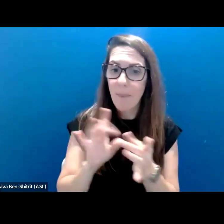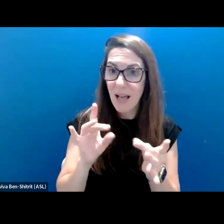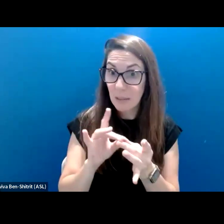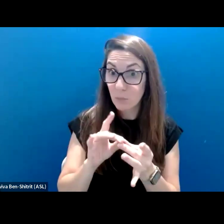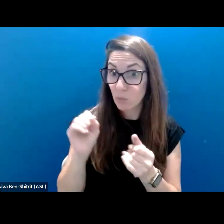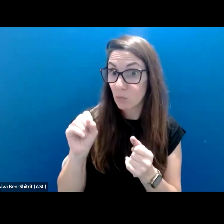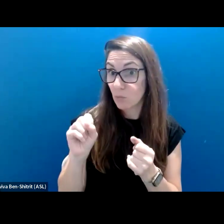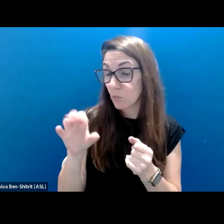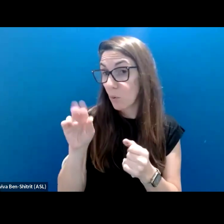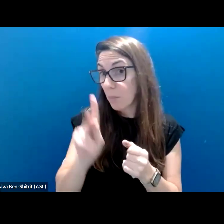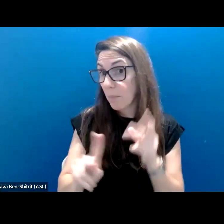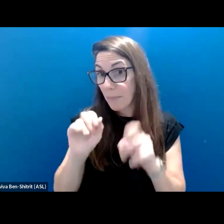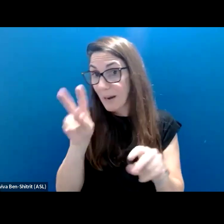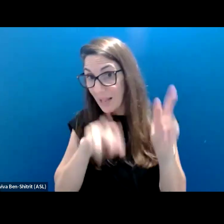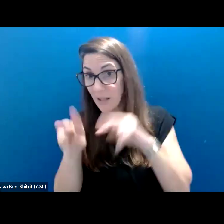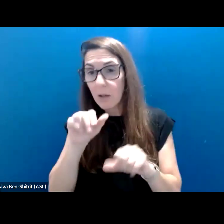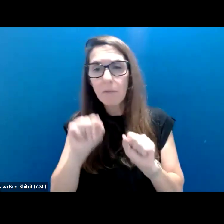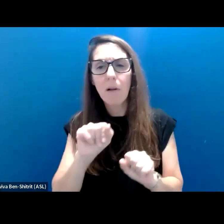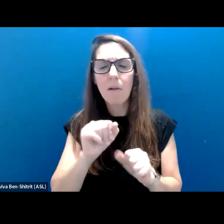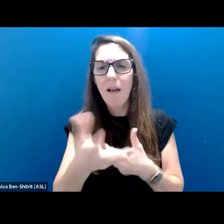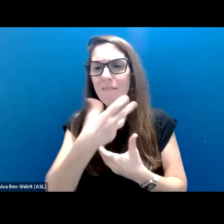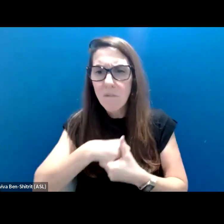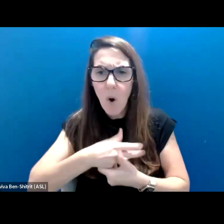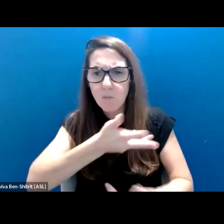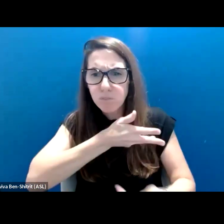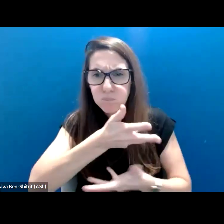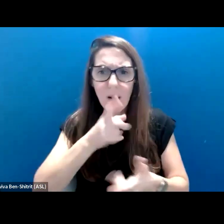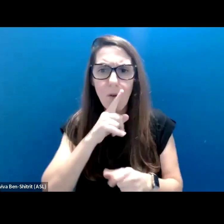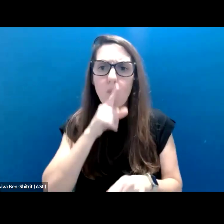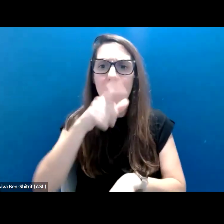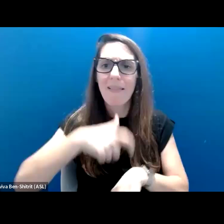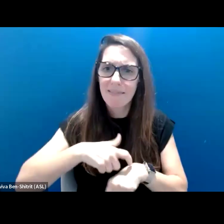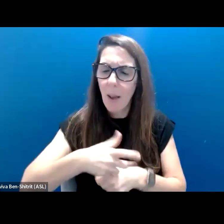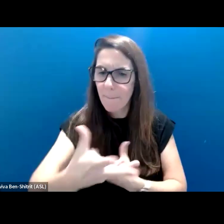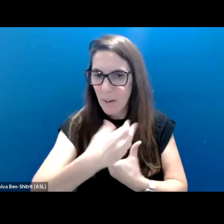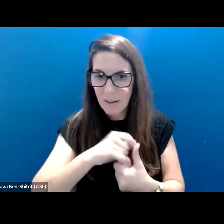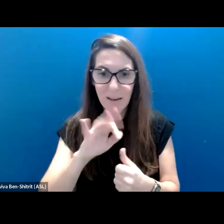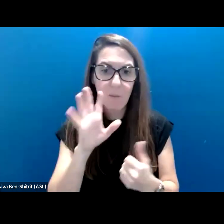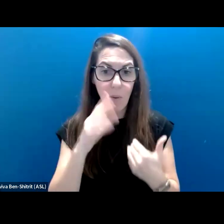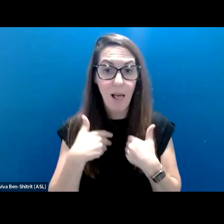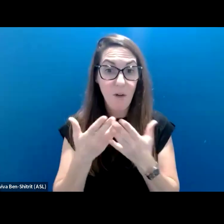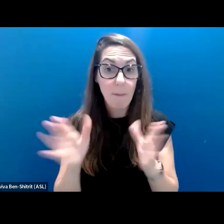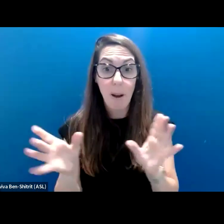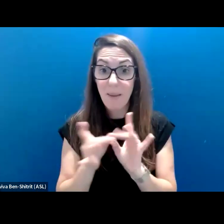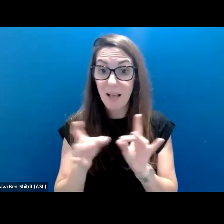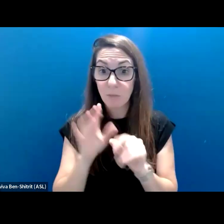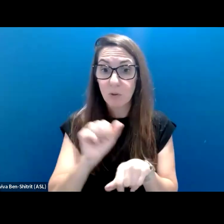are able to engage in real-time participation. And that if there are public comments, they can be sent into the